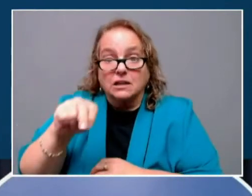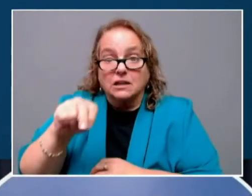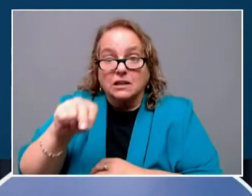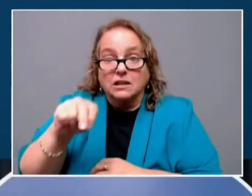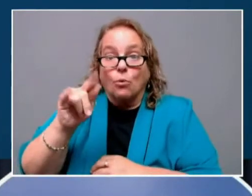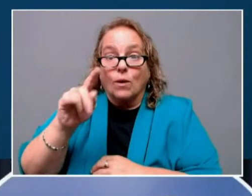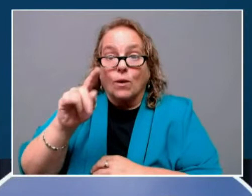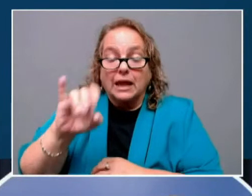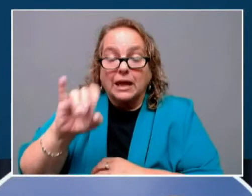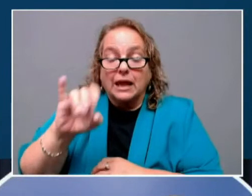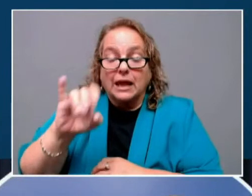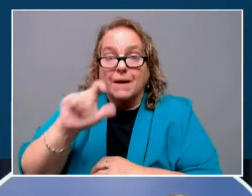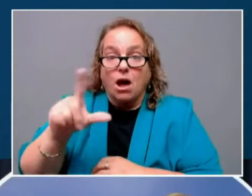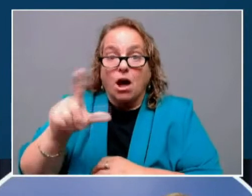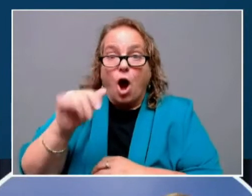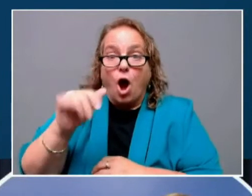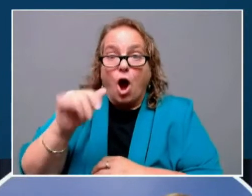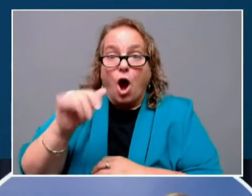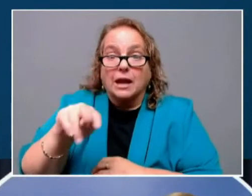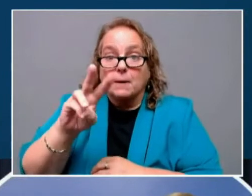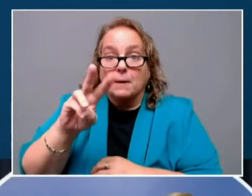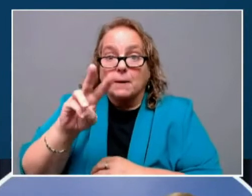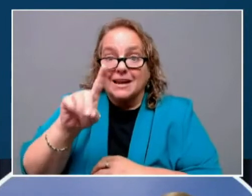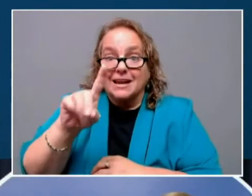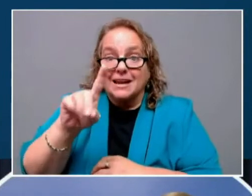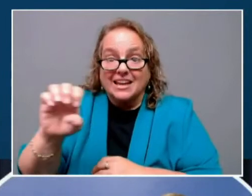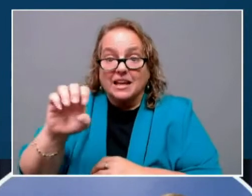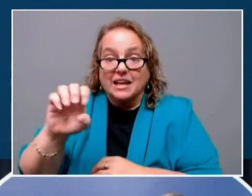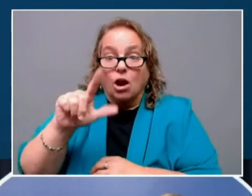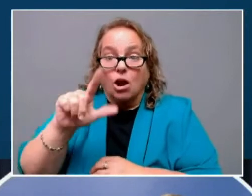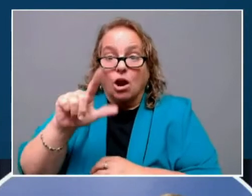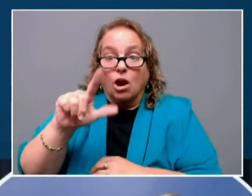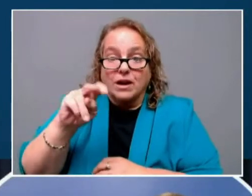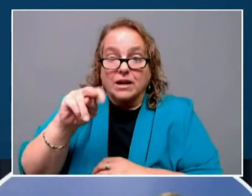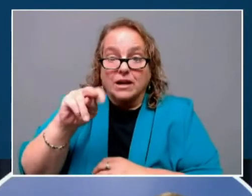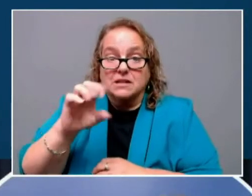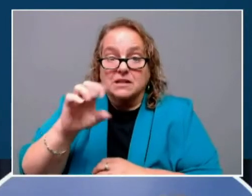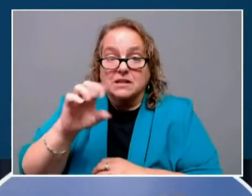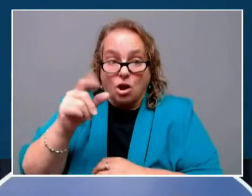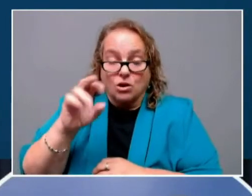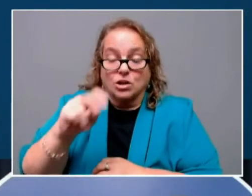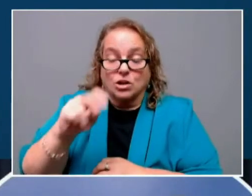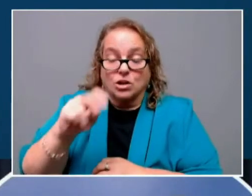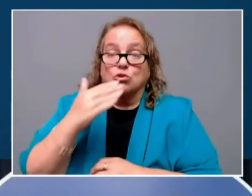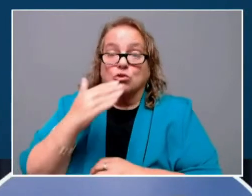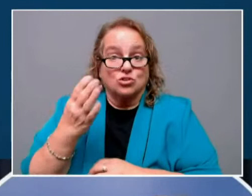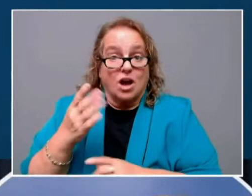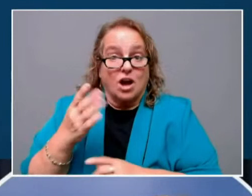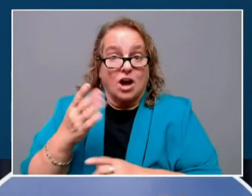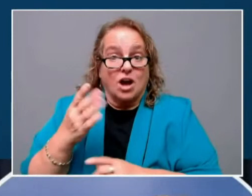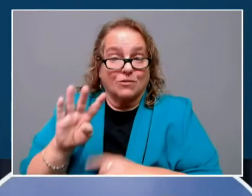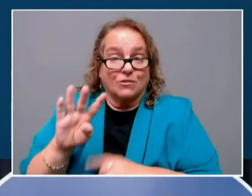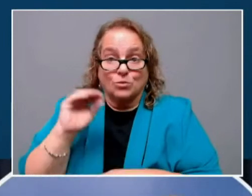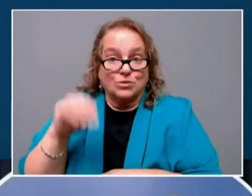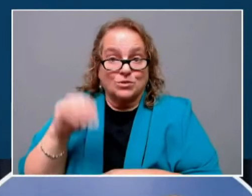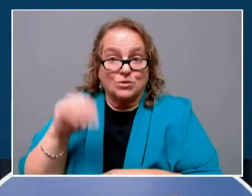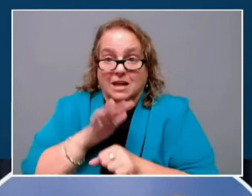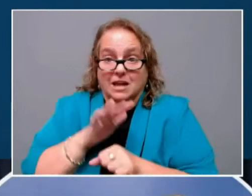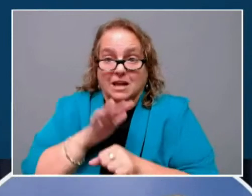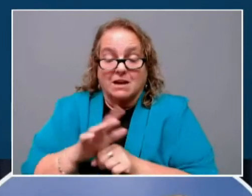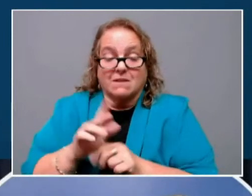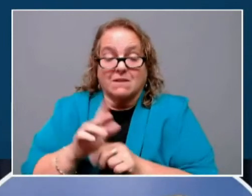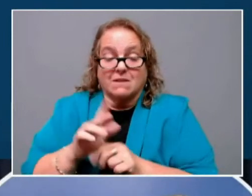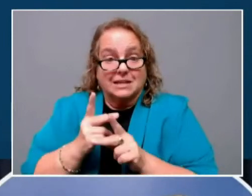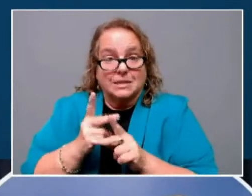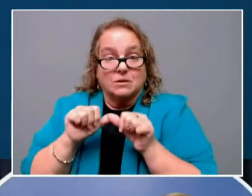Harlan, Menifee, Lawrence, and Martin. Good job, but 40% ain't nearly enough. Keep working. We like to see